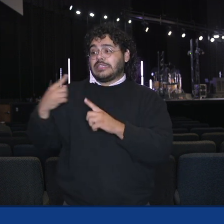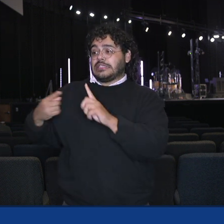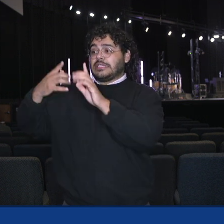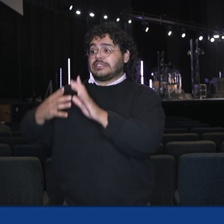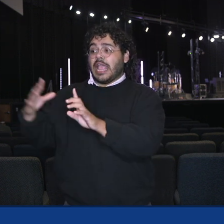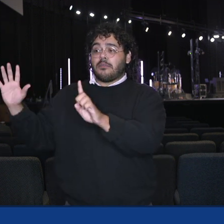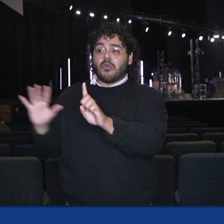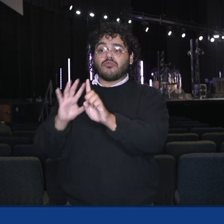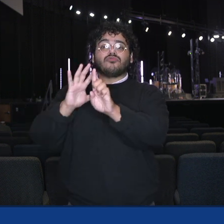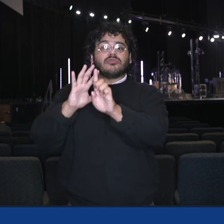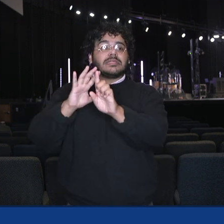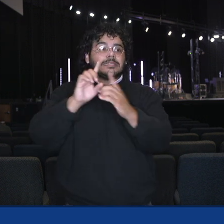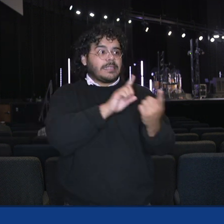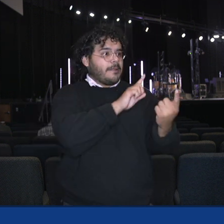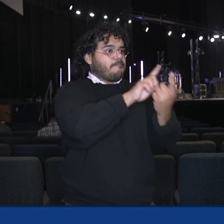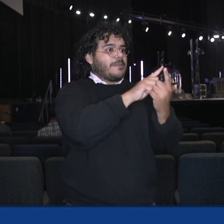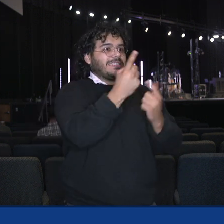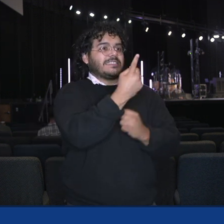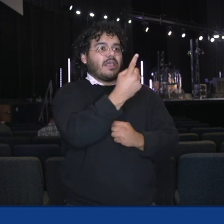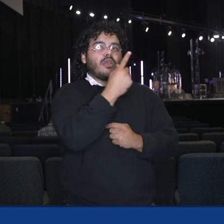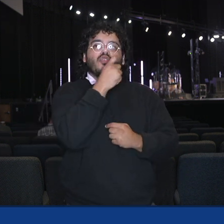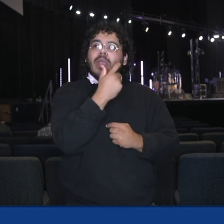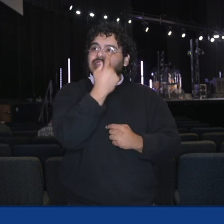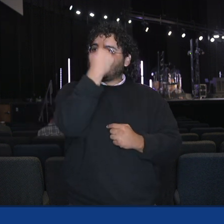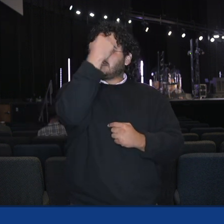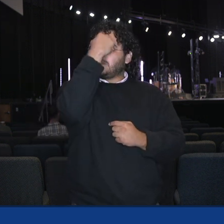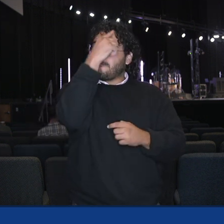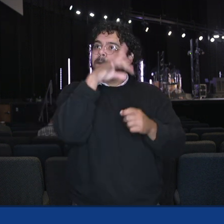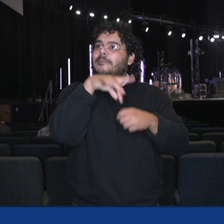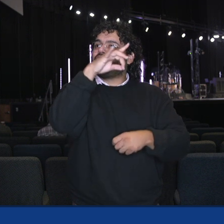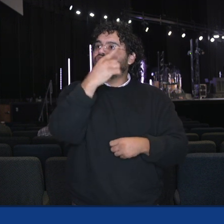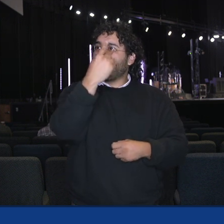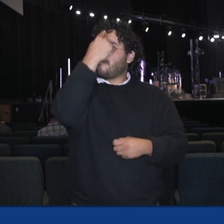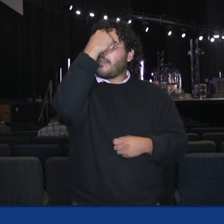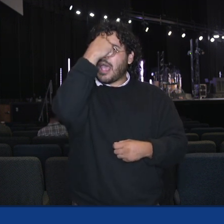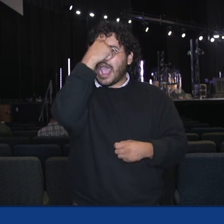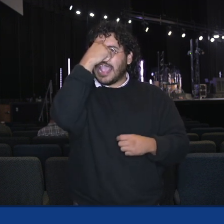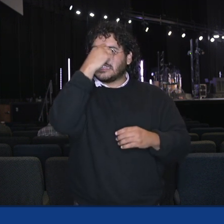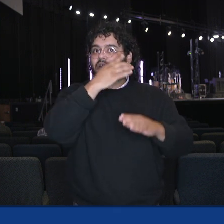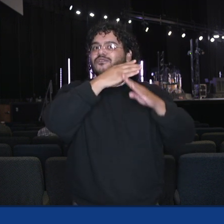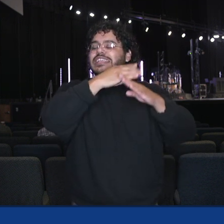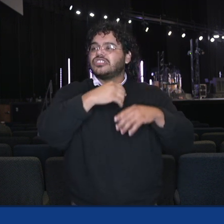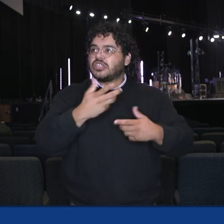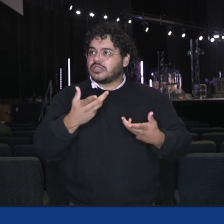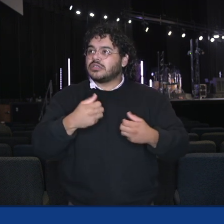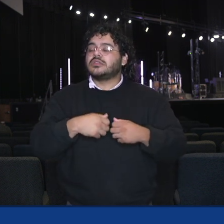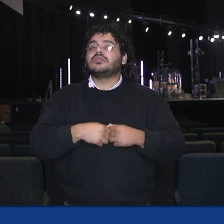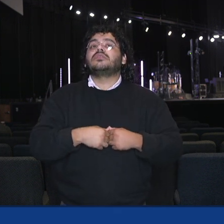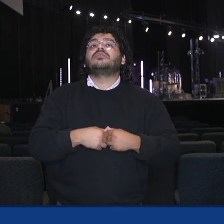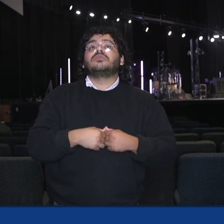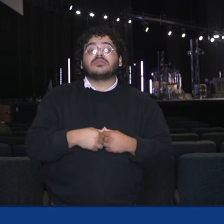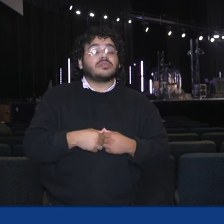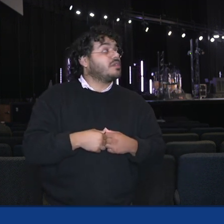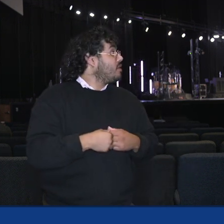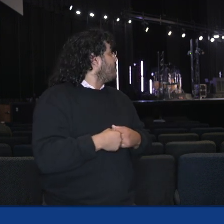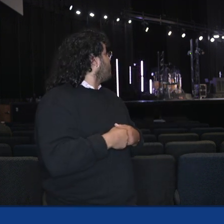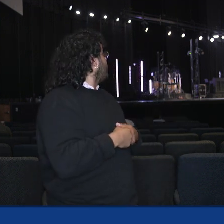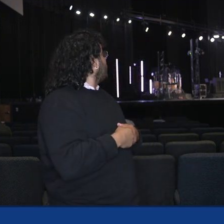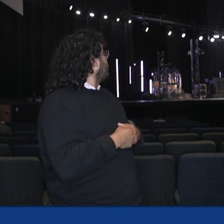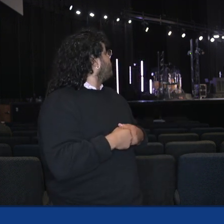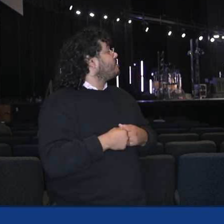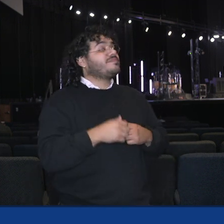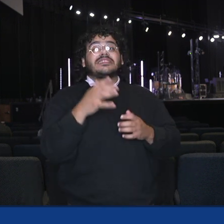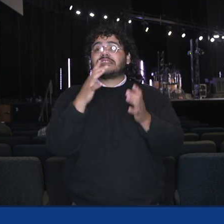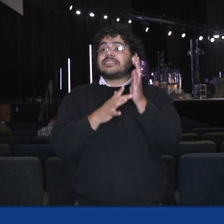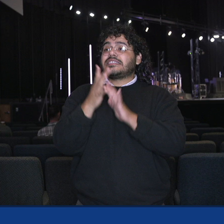affliction of the mind. This is Mark chapter 5. Jesus has just traveled with his disciples by